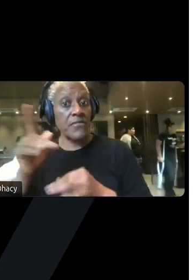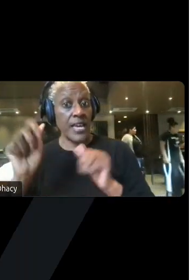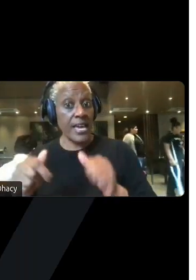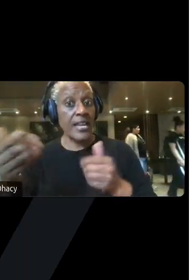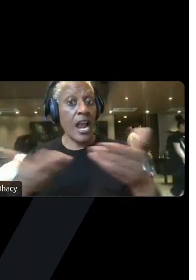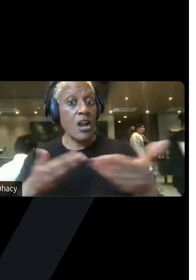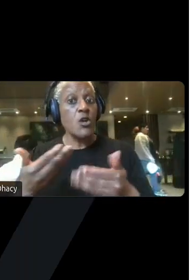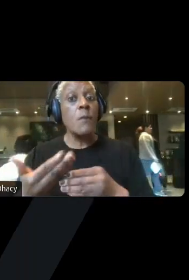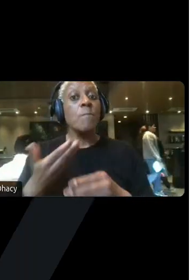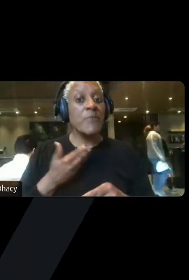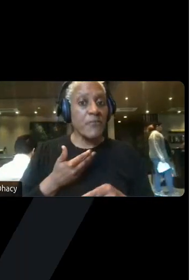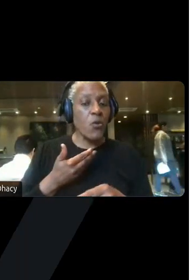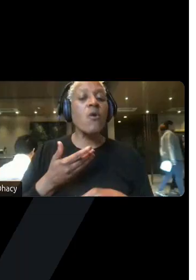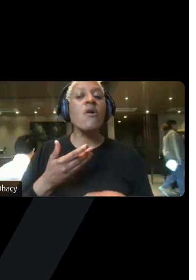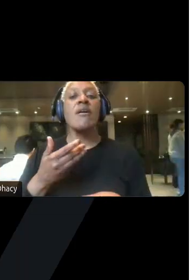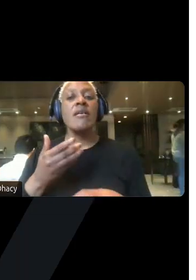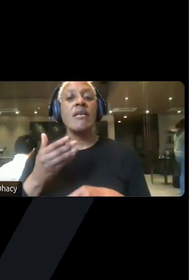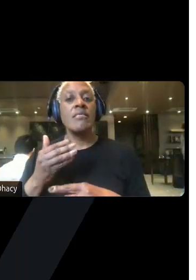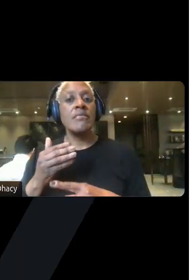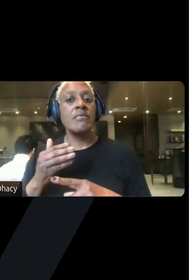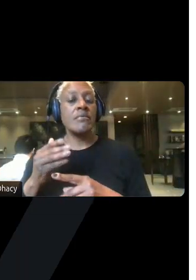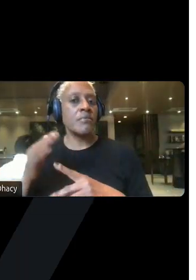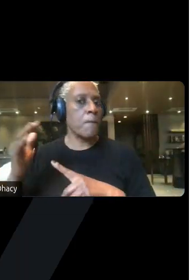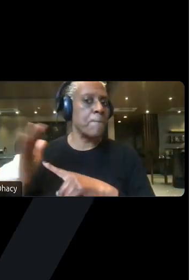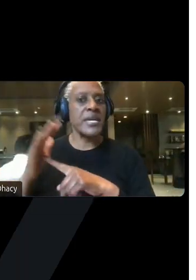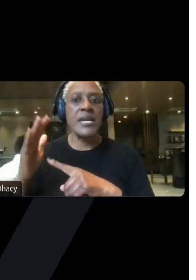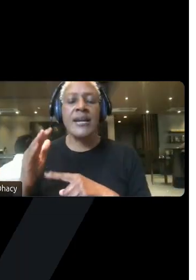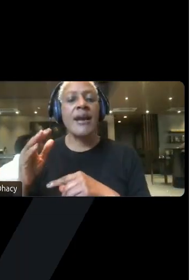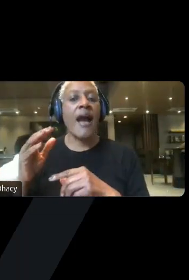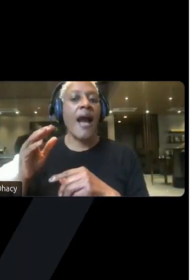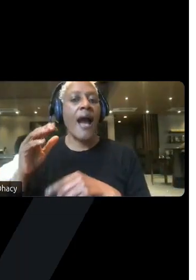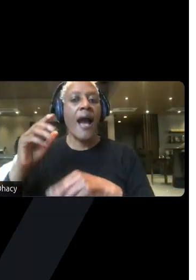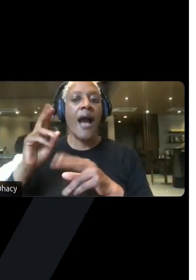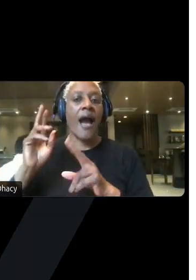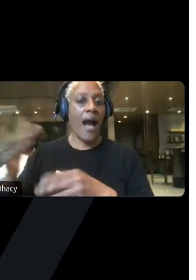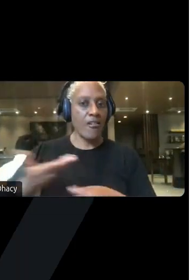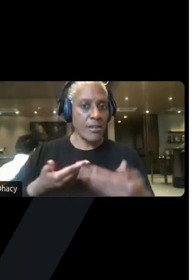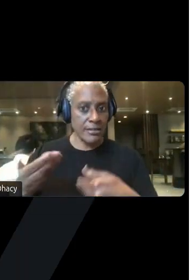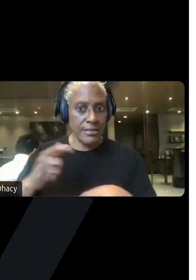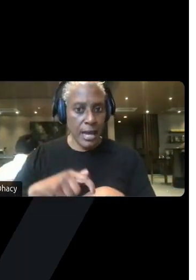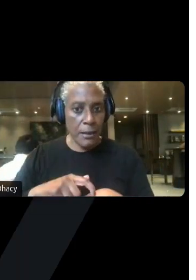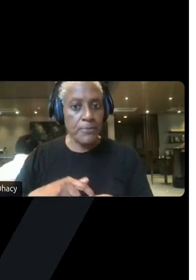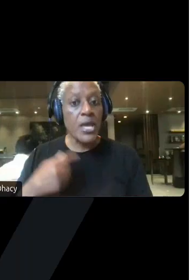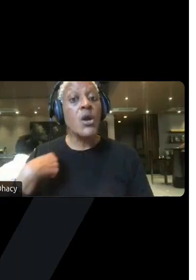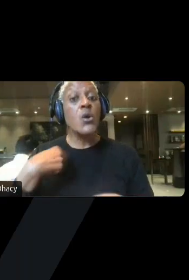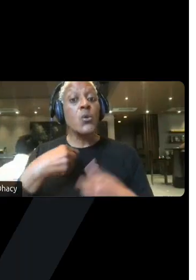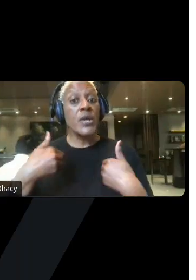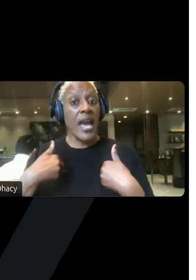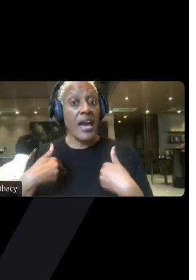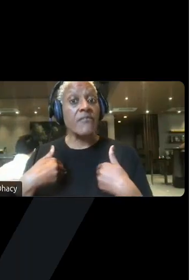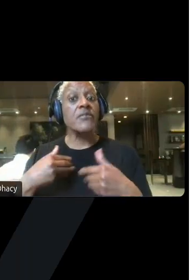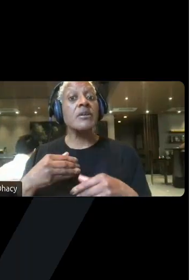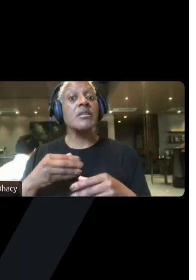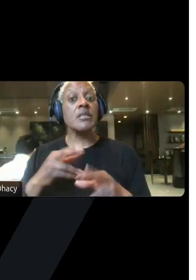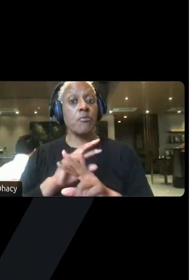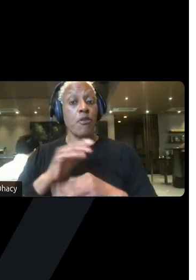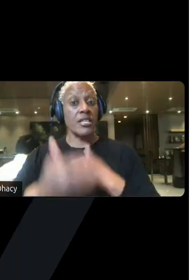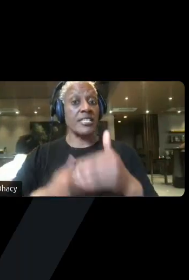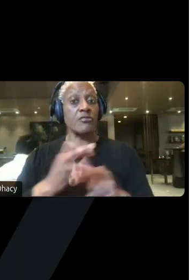we even have a stipend available for candidates who accept an early commitment before June